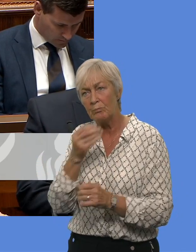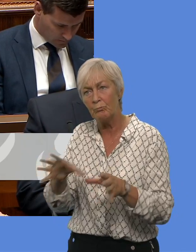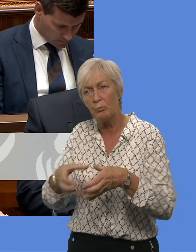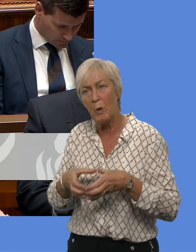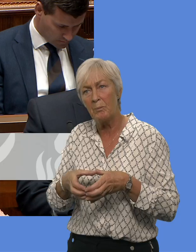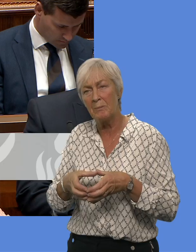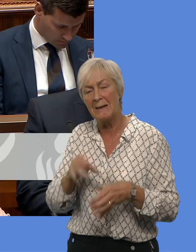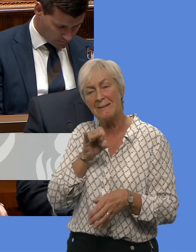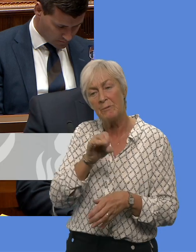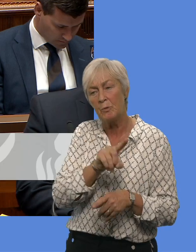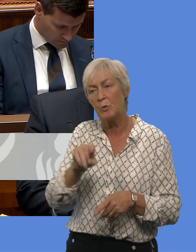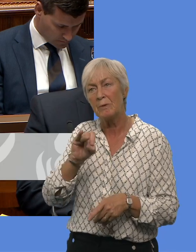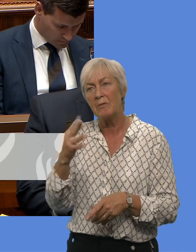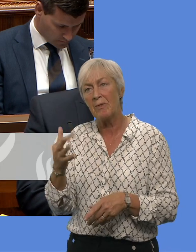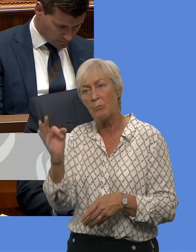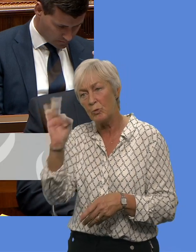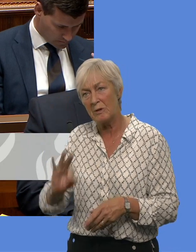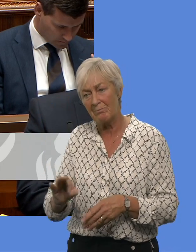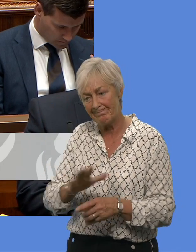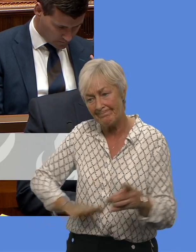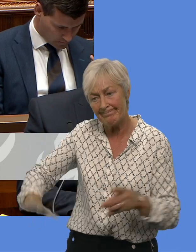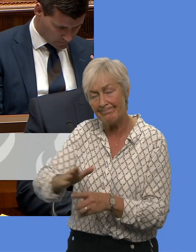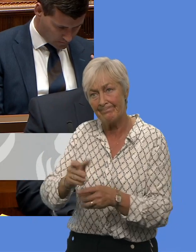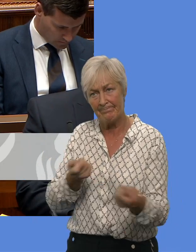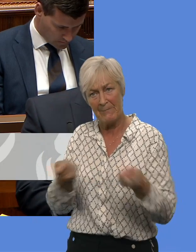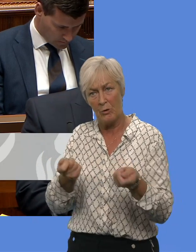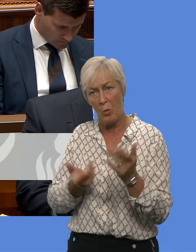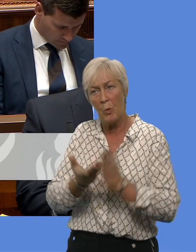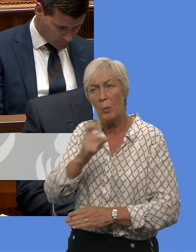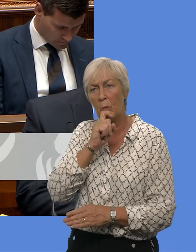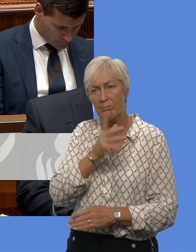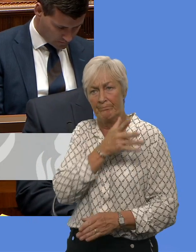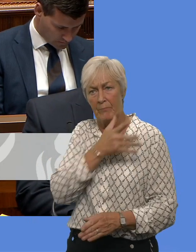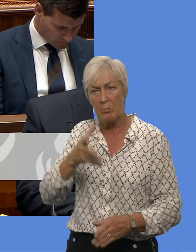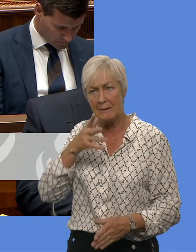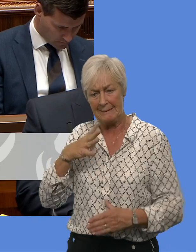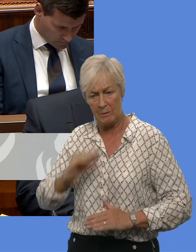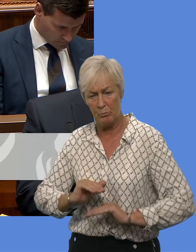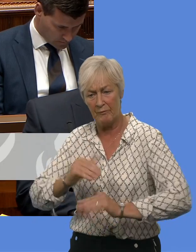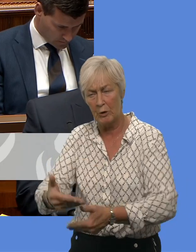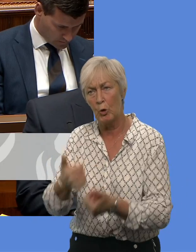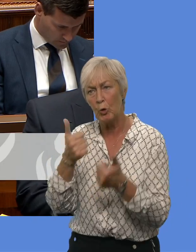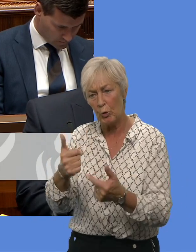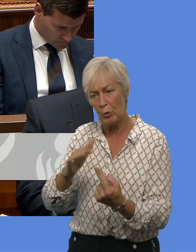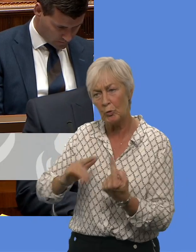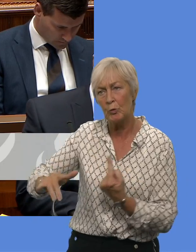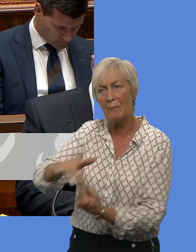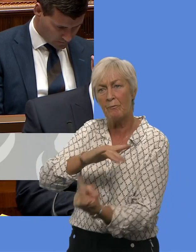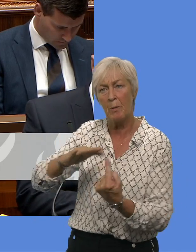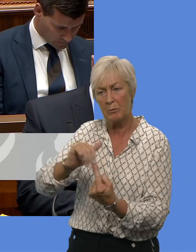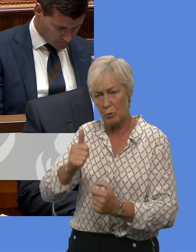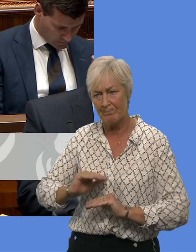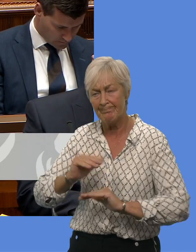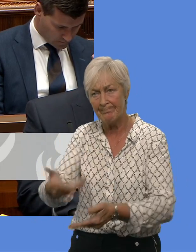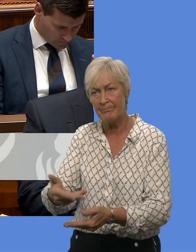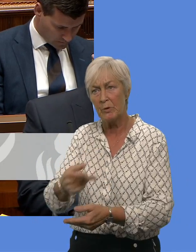to 75% of our landmass here is managed by farmers. We need them to provide good environmental outcomes.